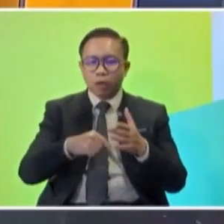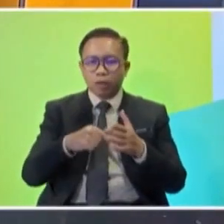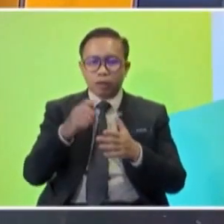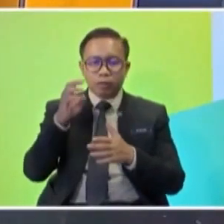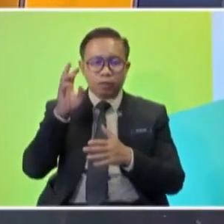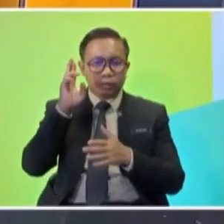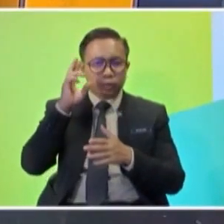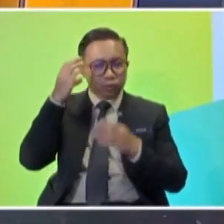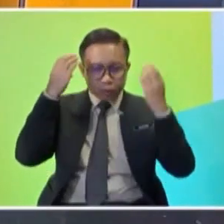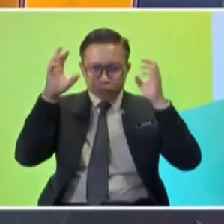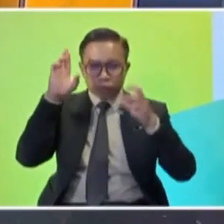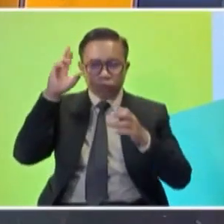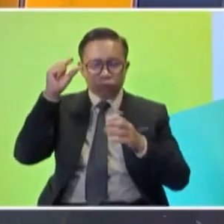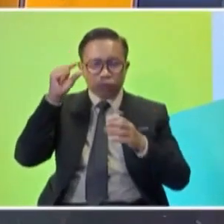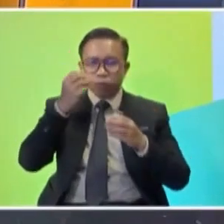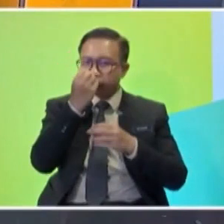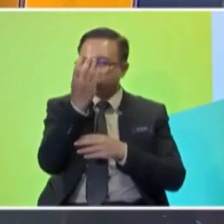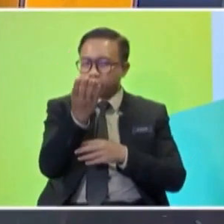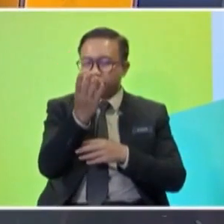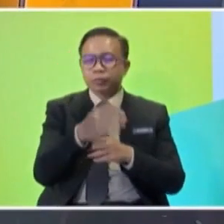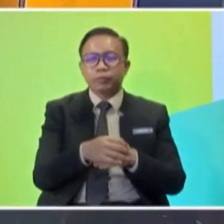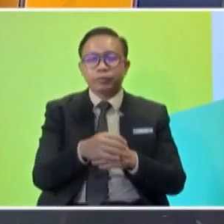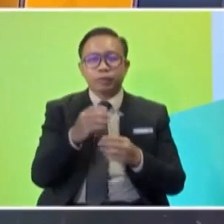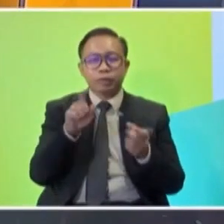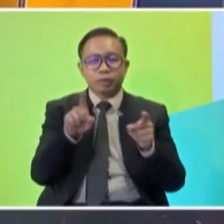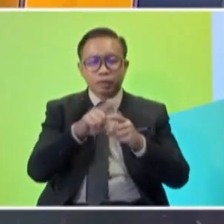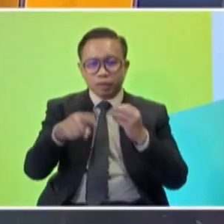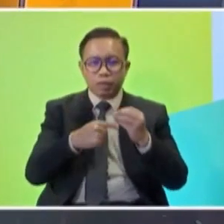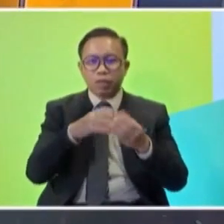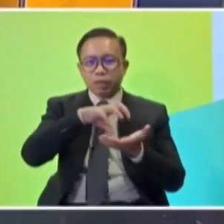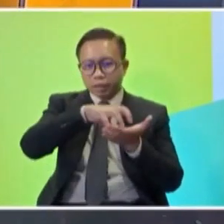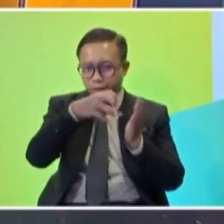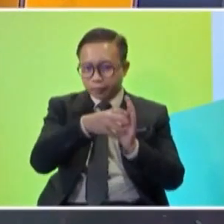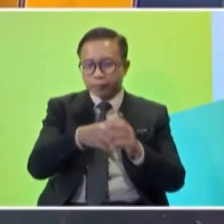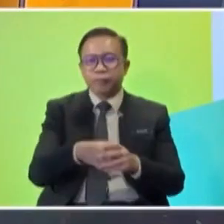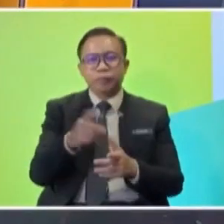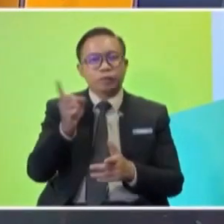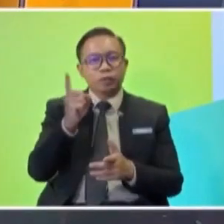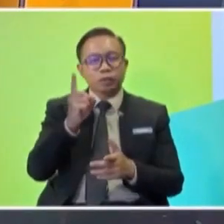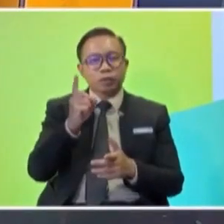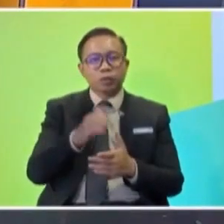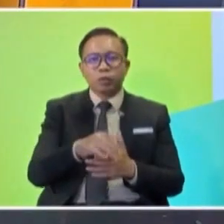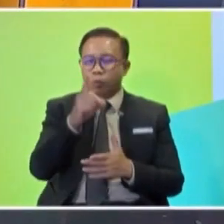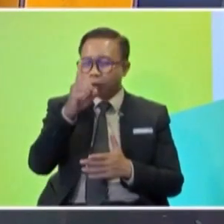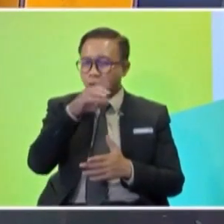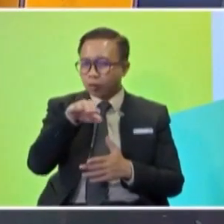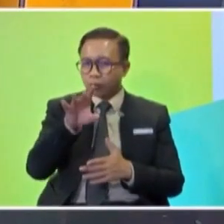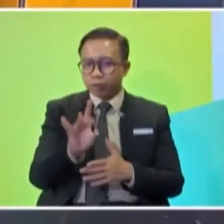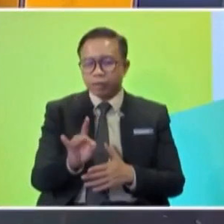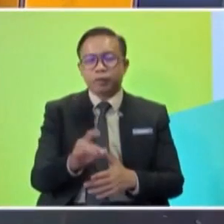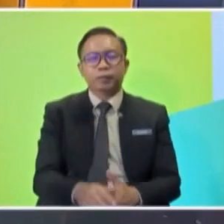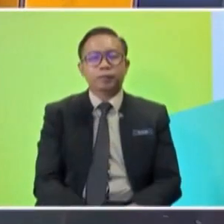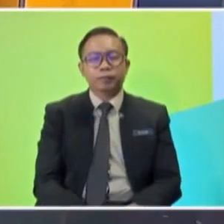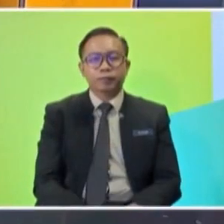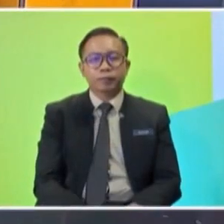was explaining earlier. 1 exactly over with eight. The cake. Yes. Okay. So each of the siblings, each of your siblings will get 1/8.